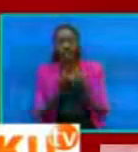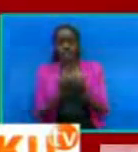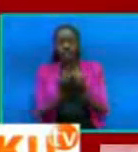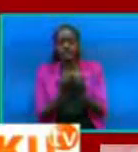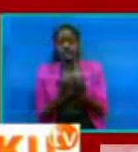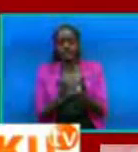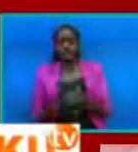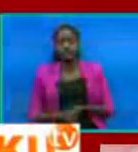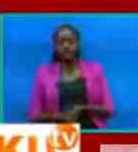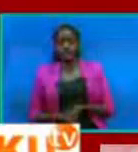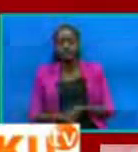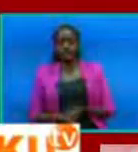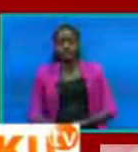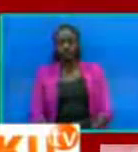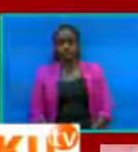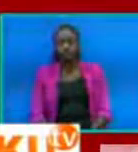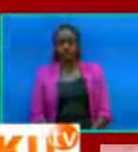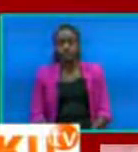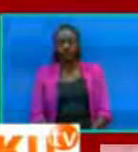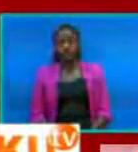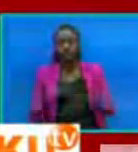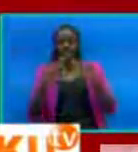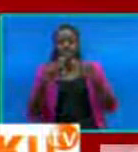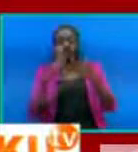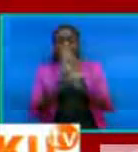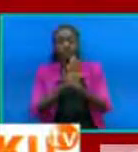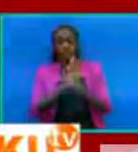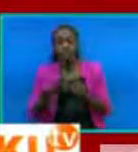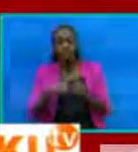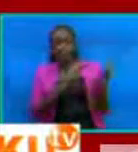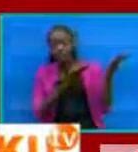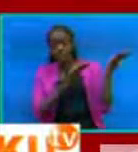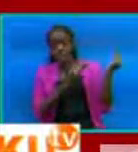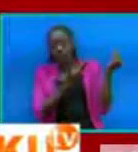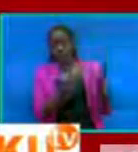So thank you. I hope I did not